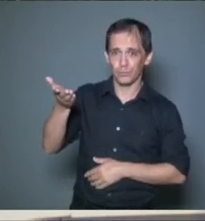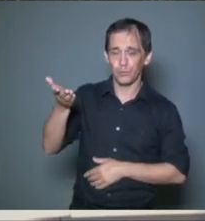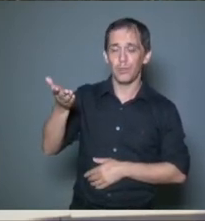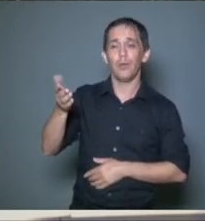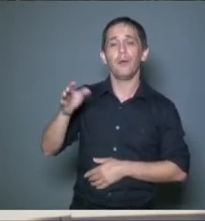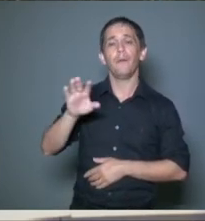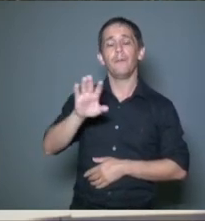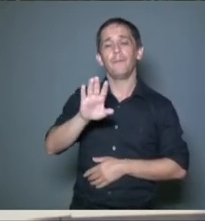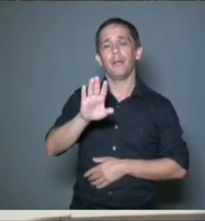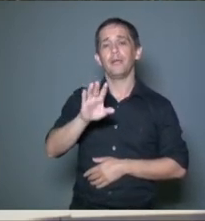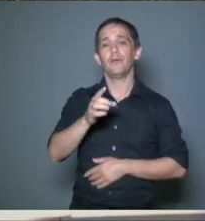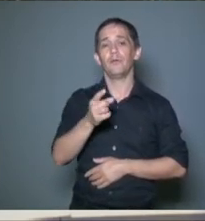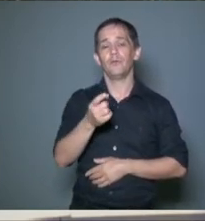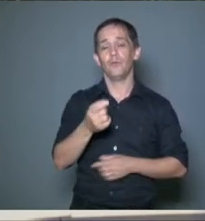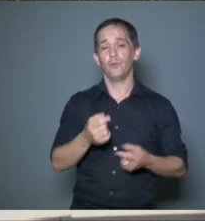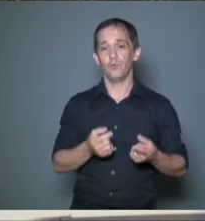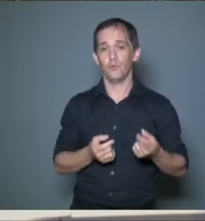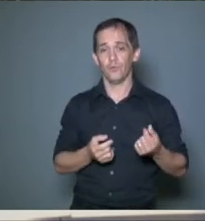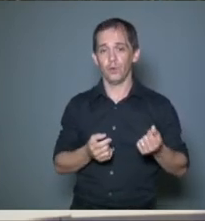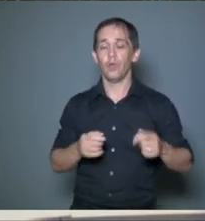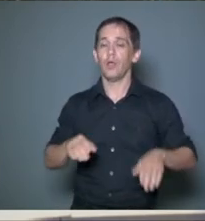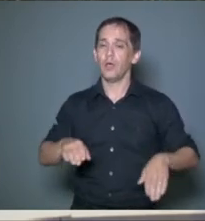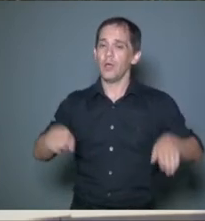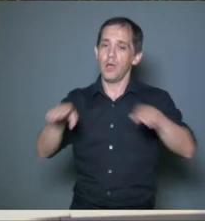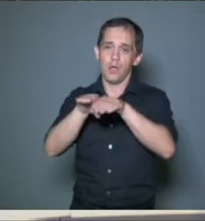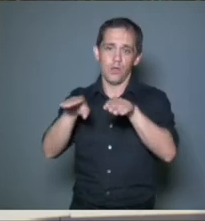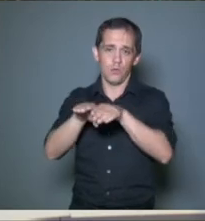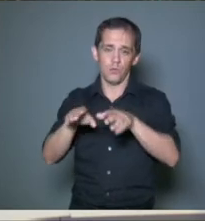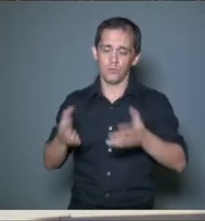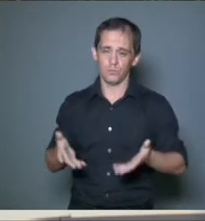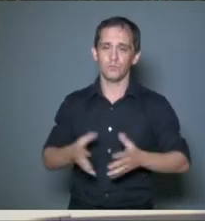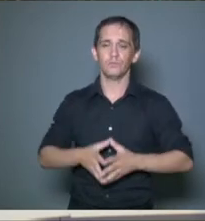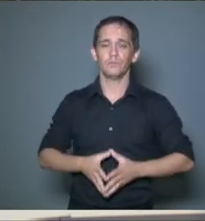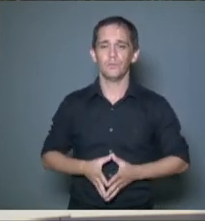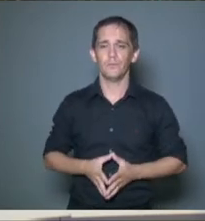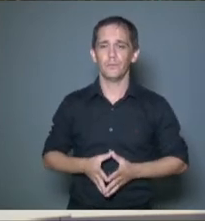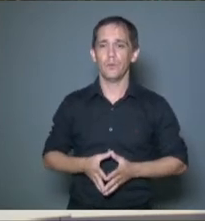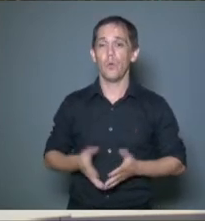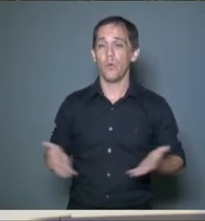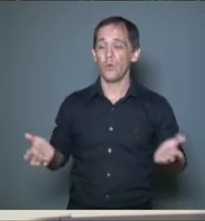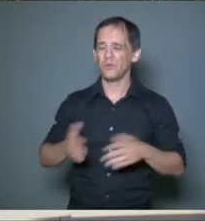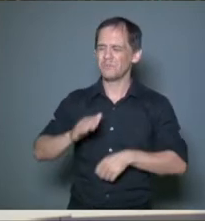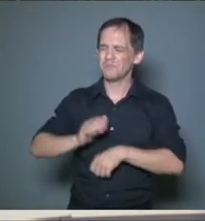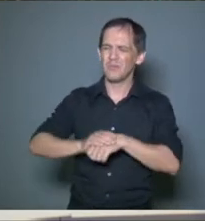are up, and costs are up as well. So nitrogen is maybe